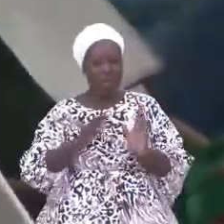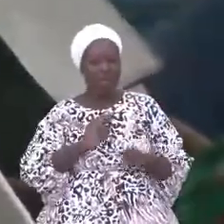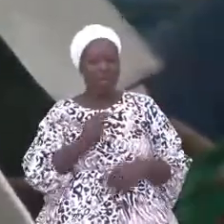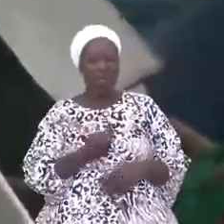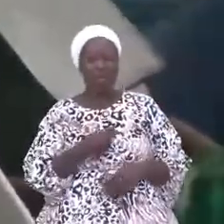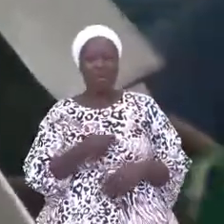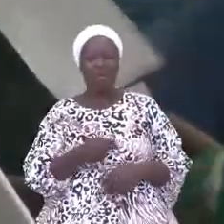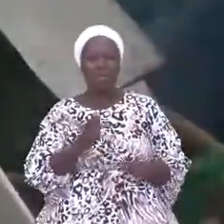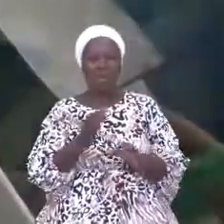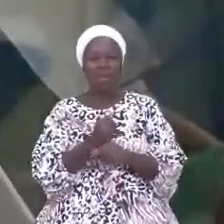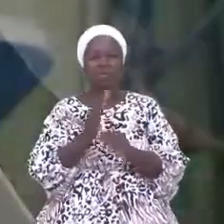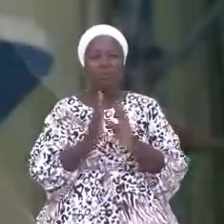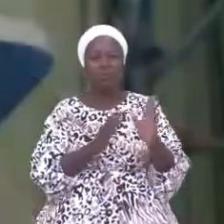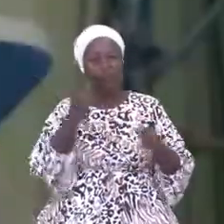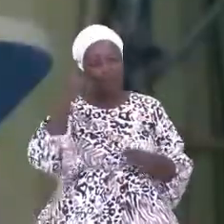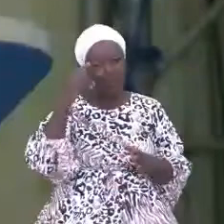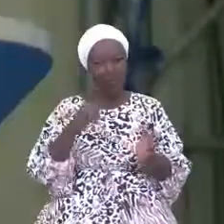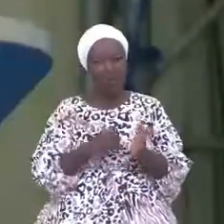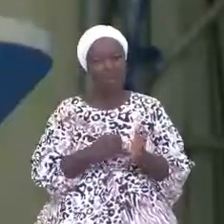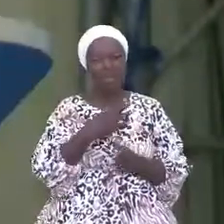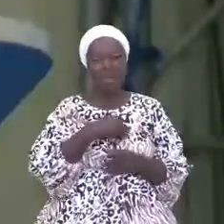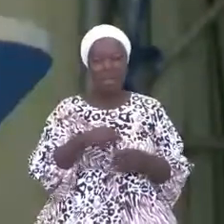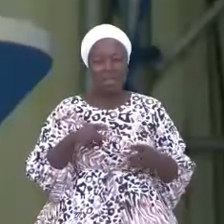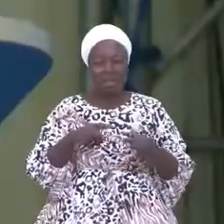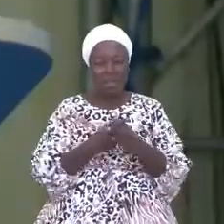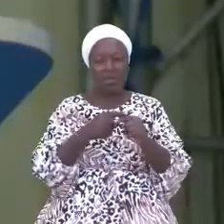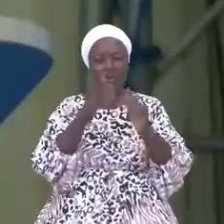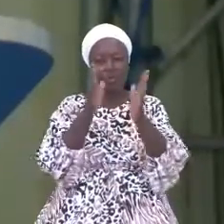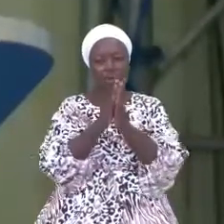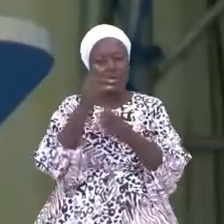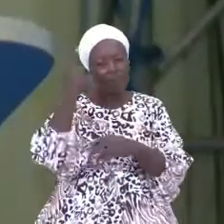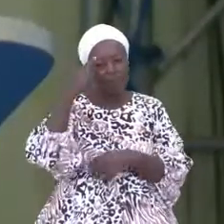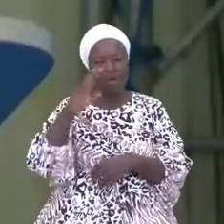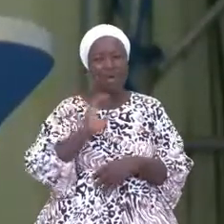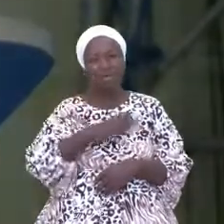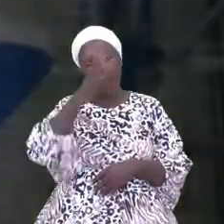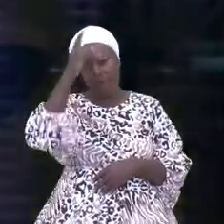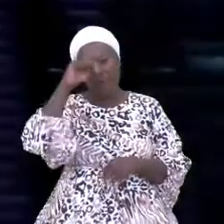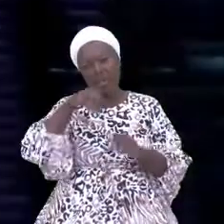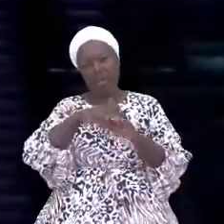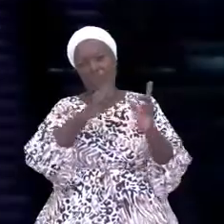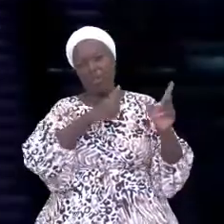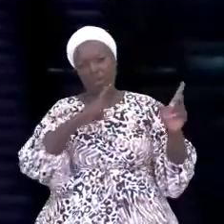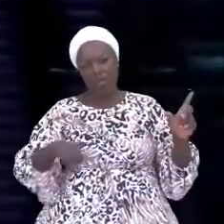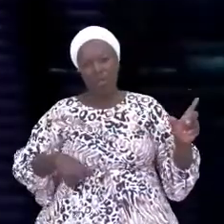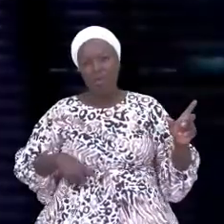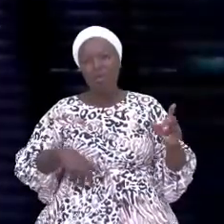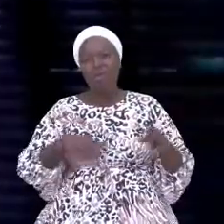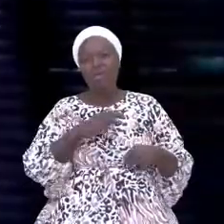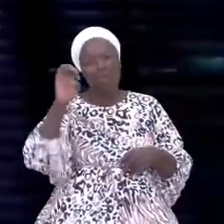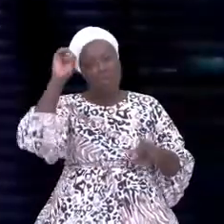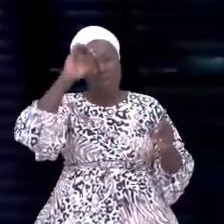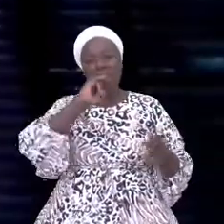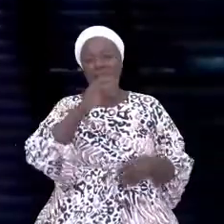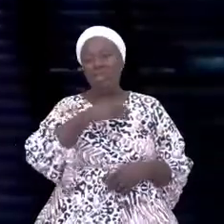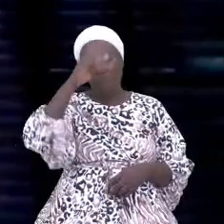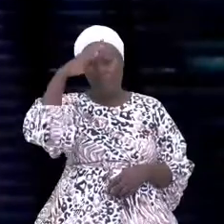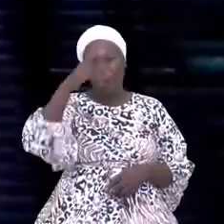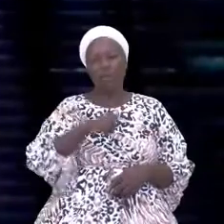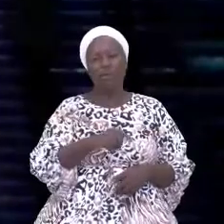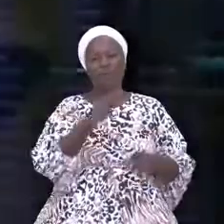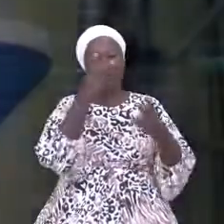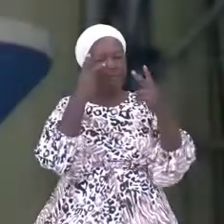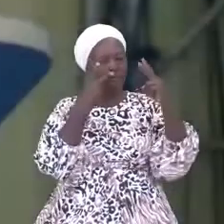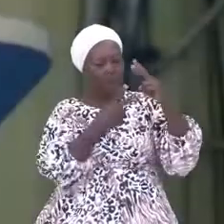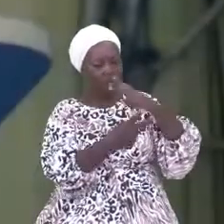Father in the Lord. As you heard, he's a man of vision, man of burden, man that wants to reach out to all